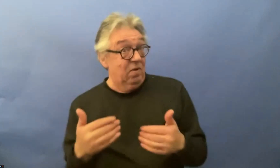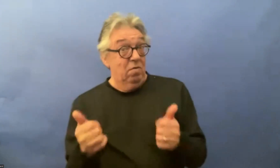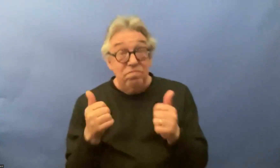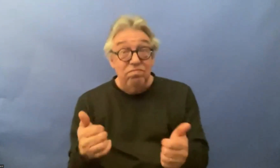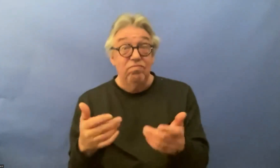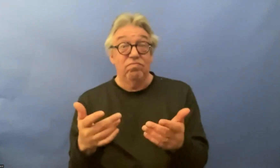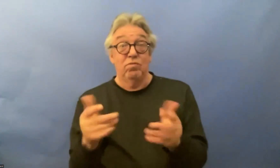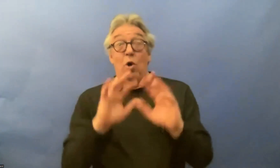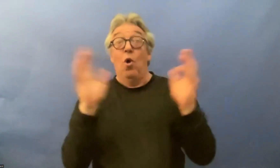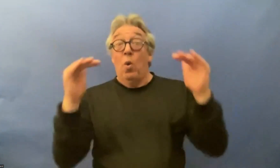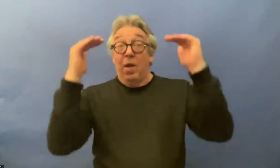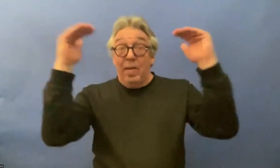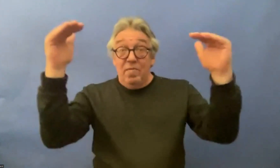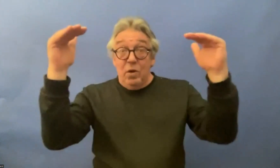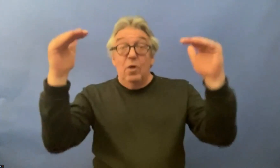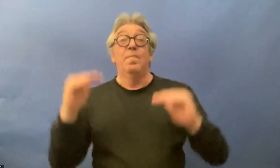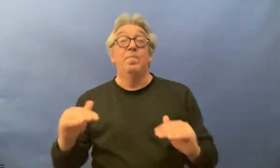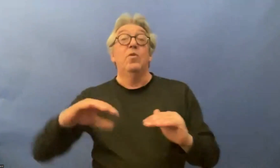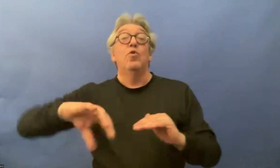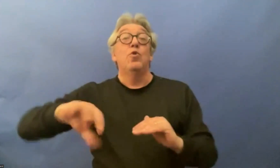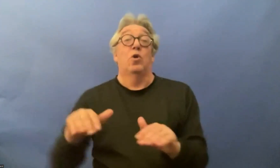at global and national level.